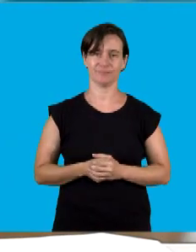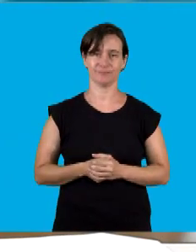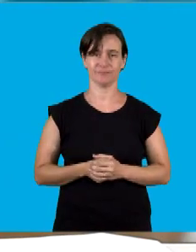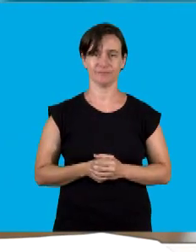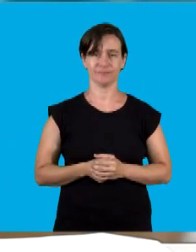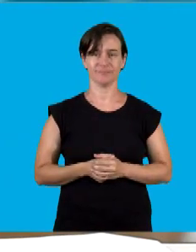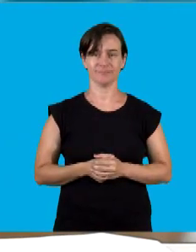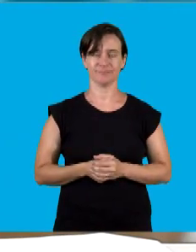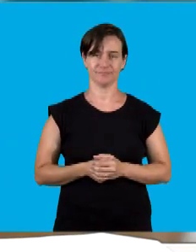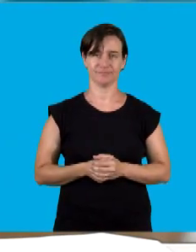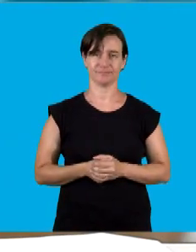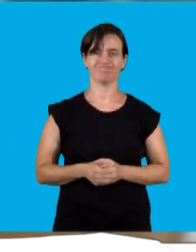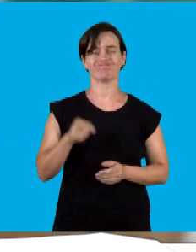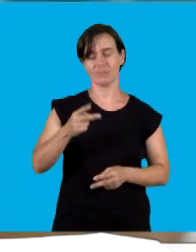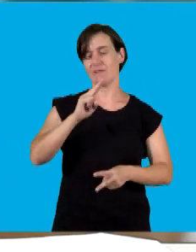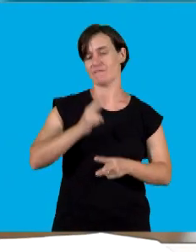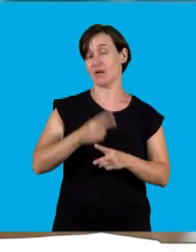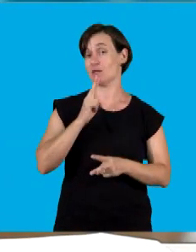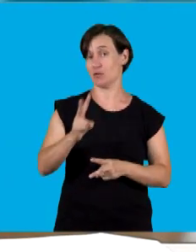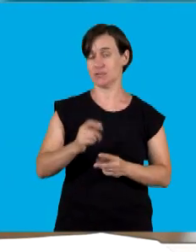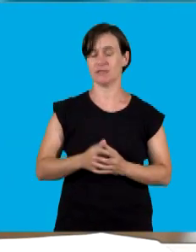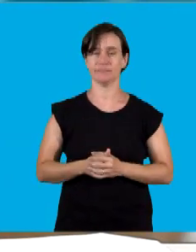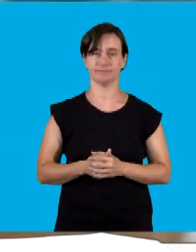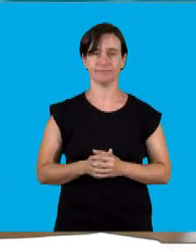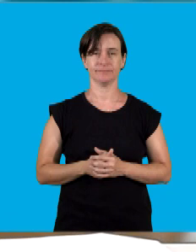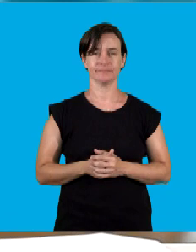are not the same. So that will be our final